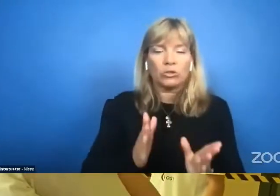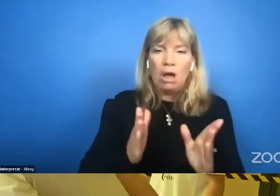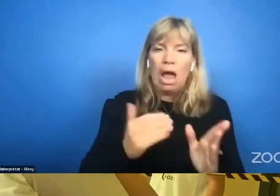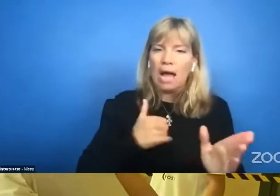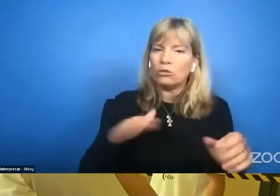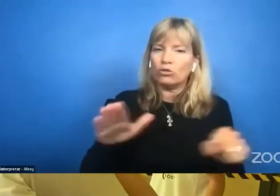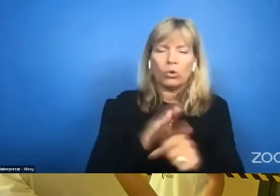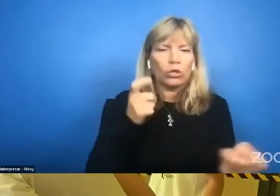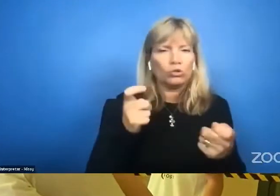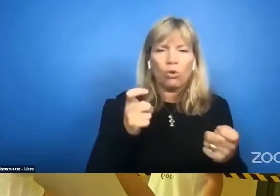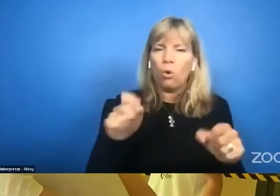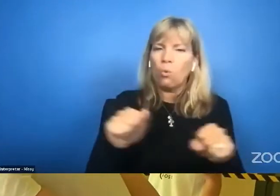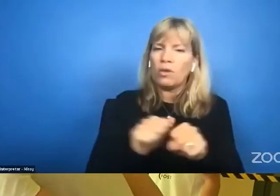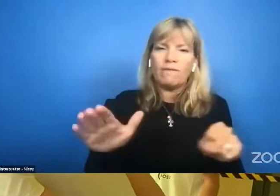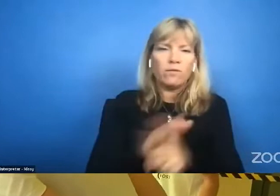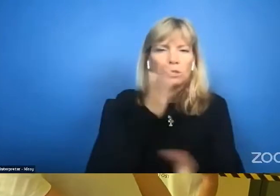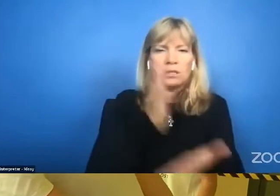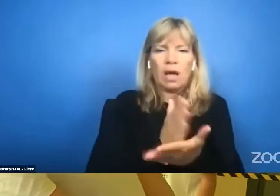stair.